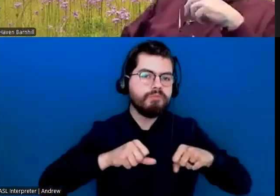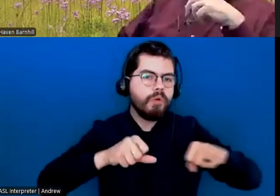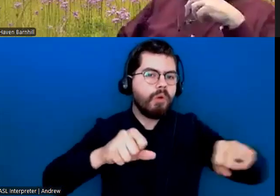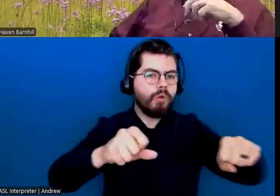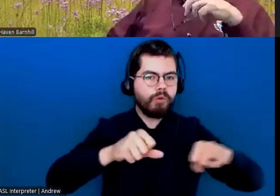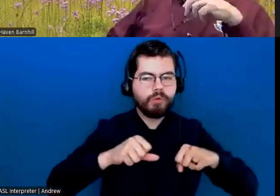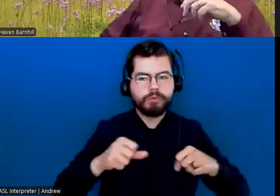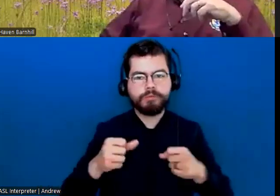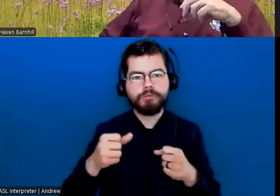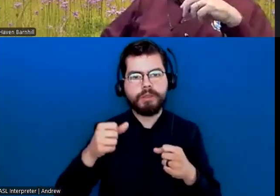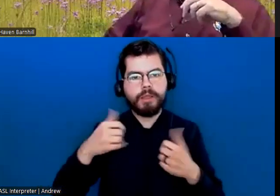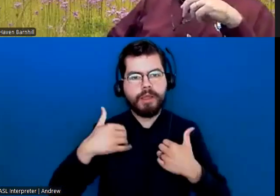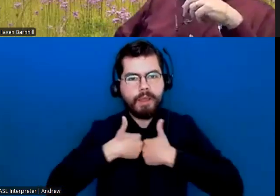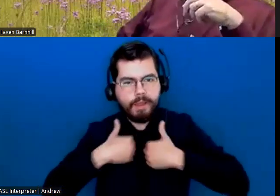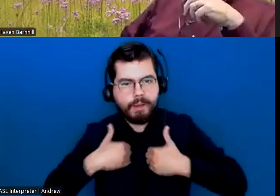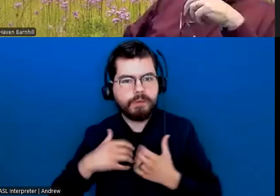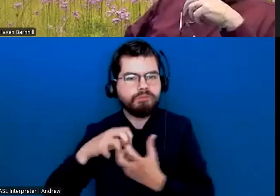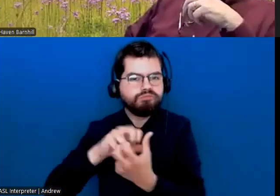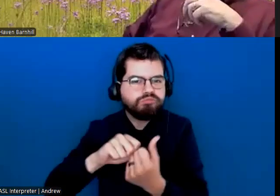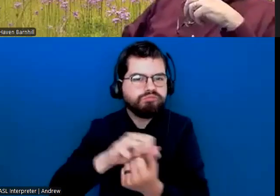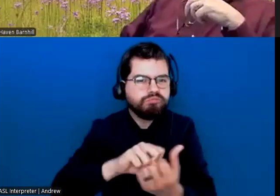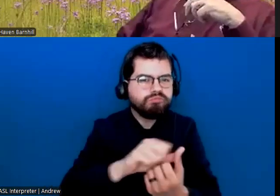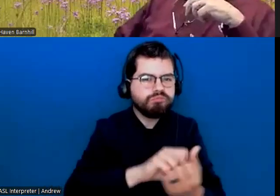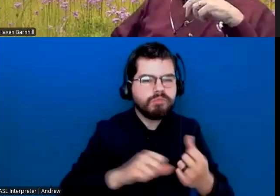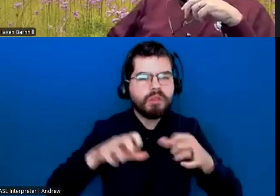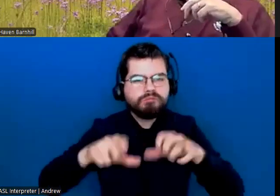all these multi-use considerations.